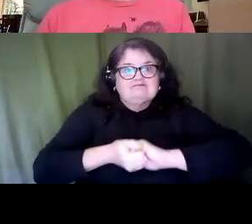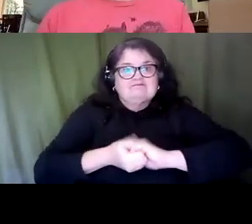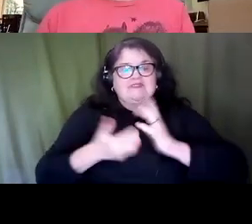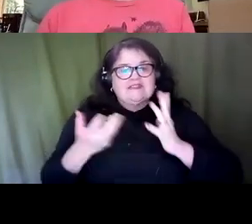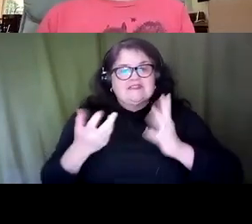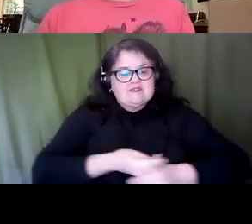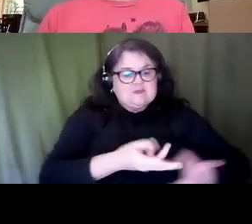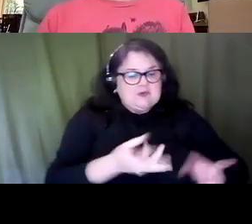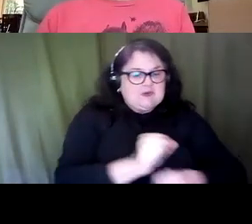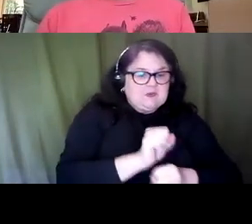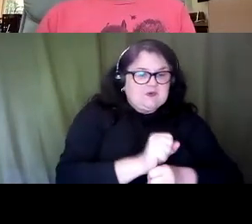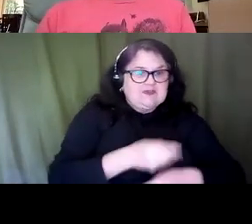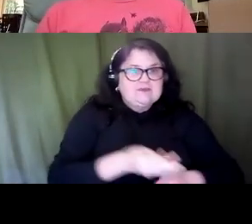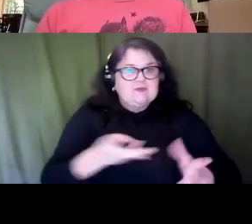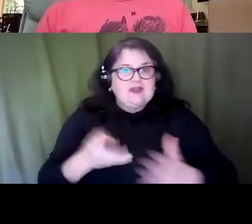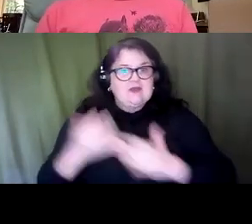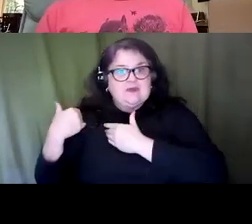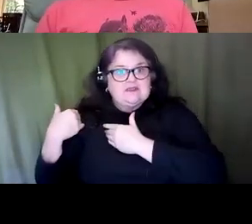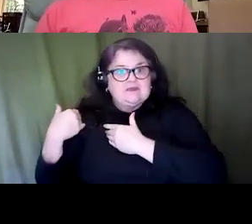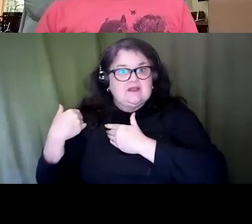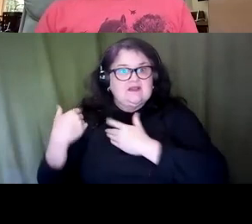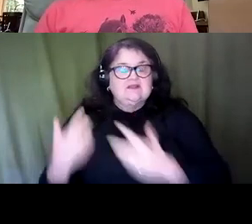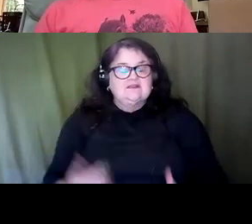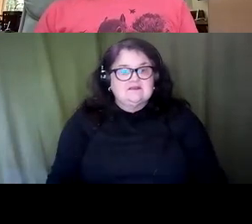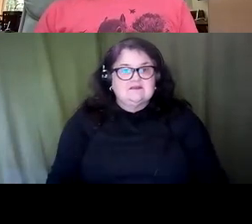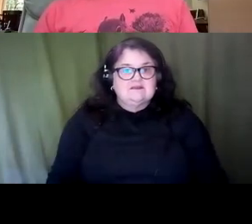and responsibilities. I'll